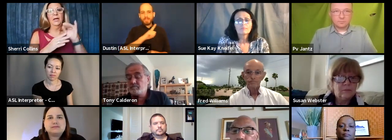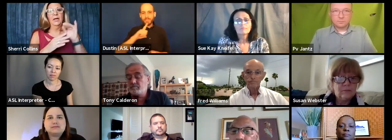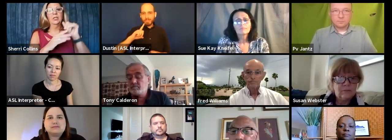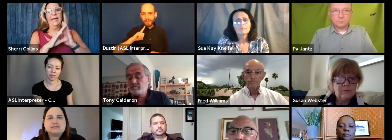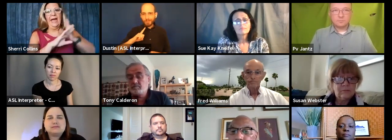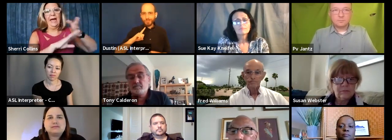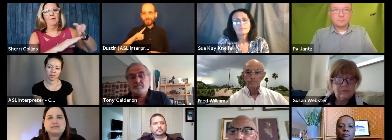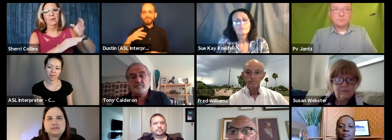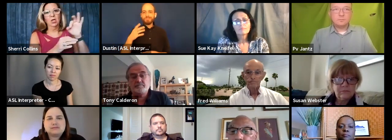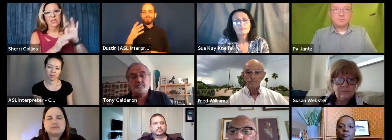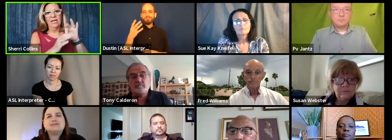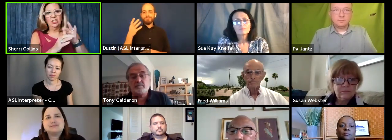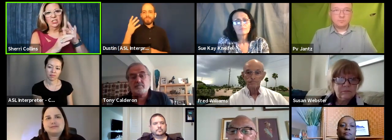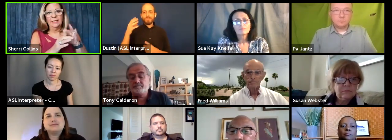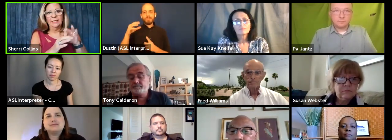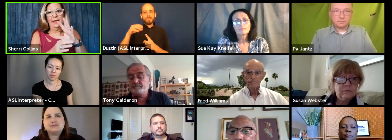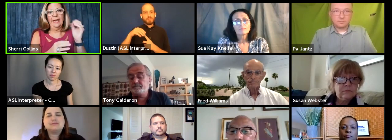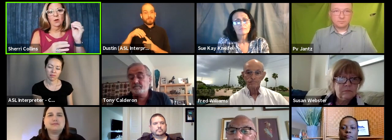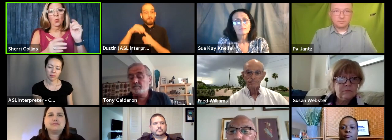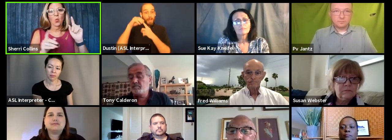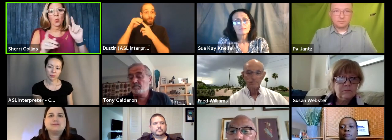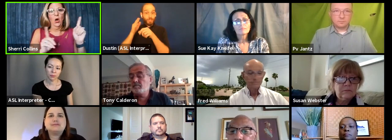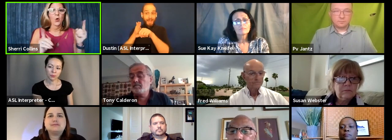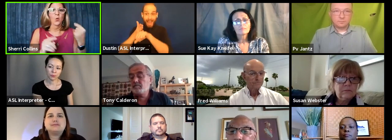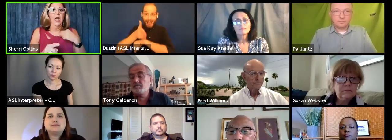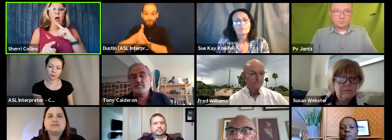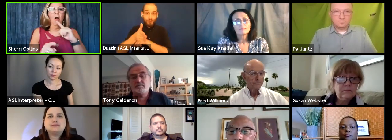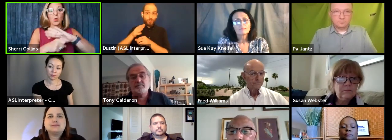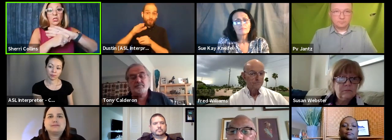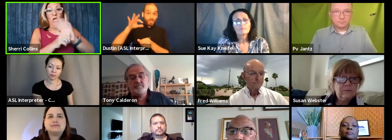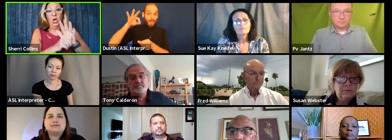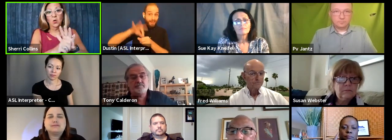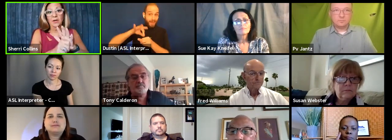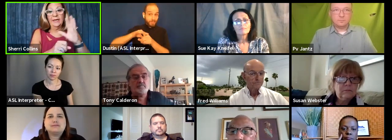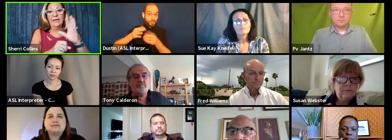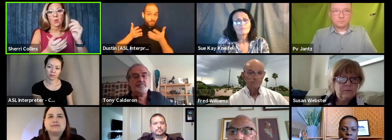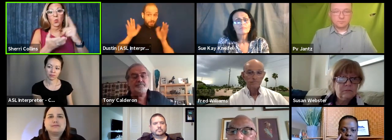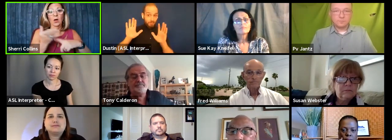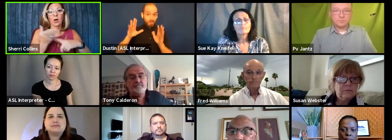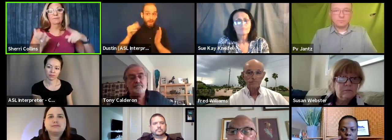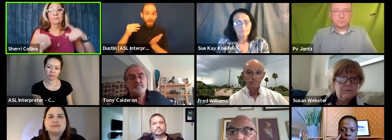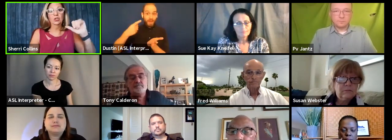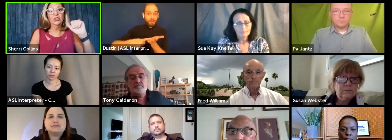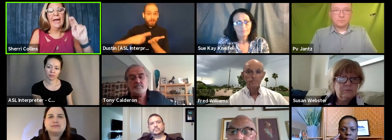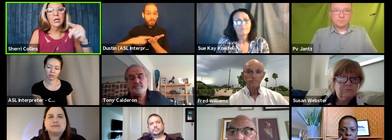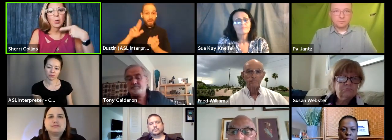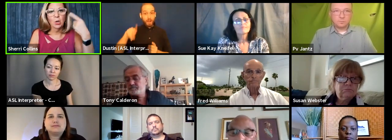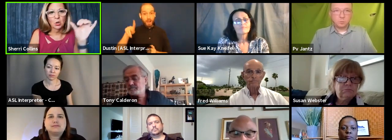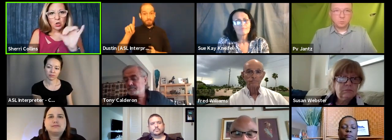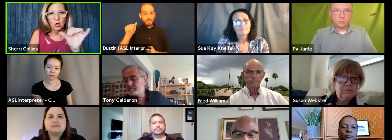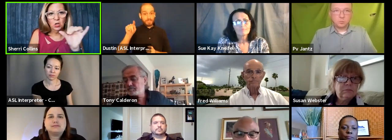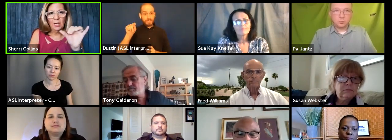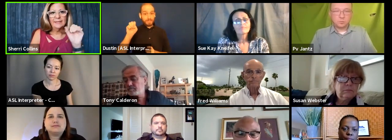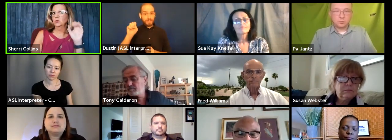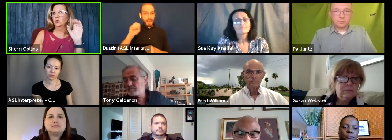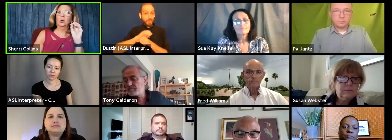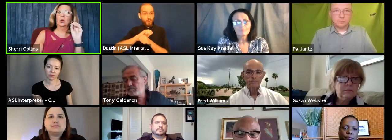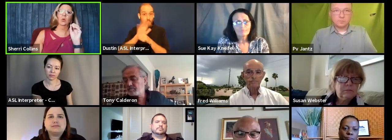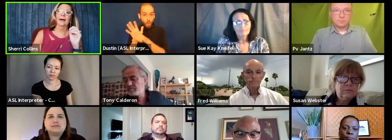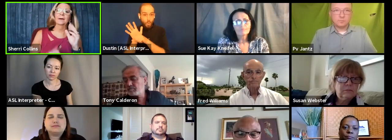and especially after election, and where we are with COVID and what January will look